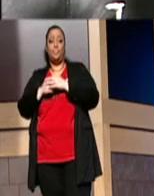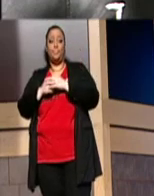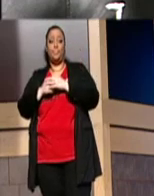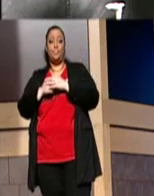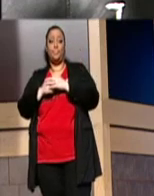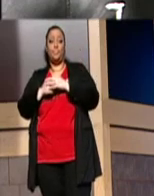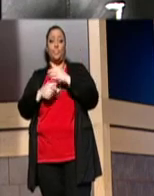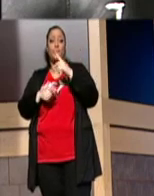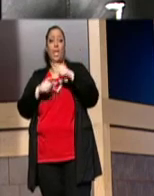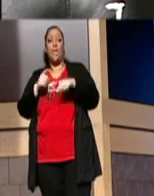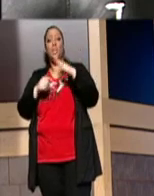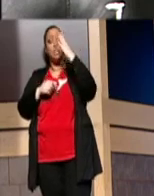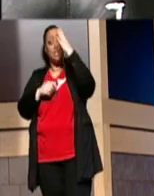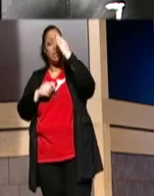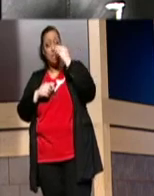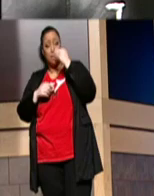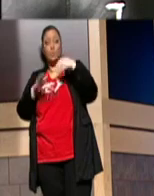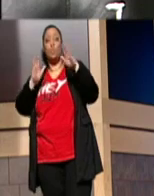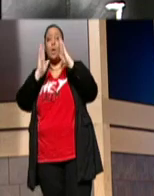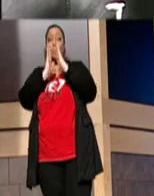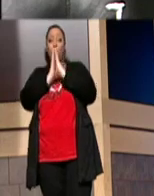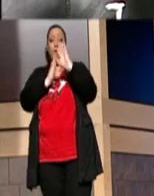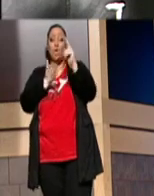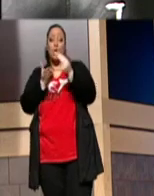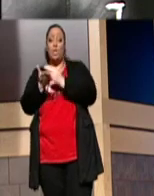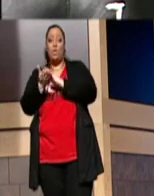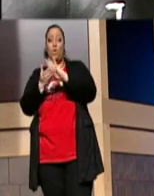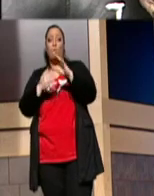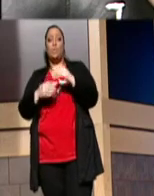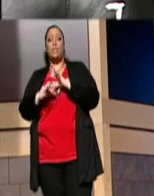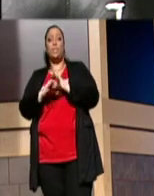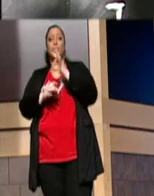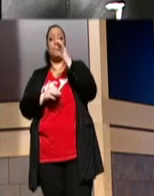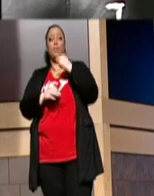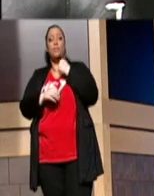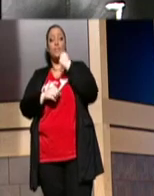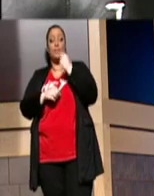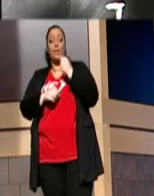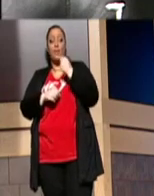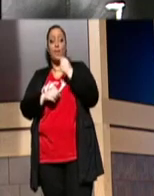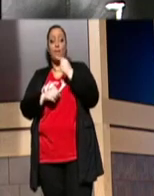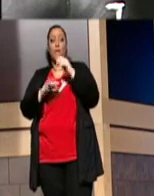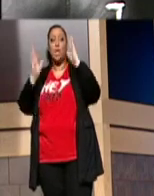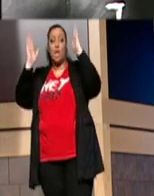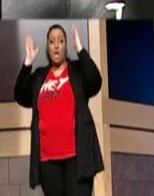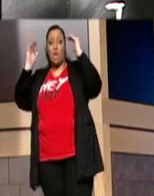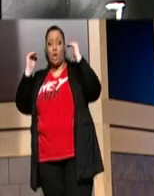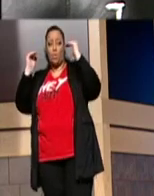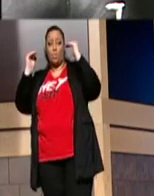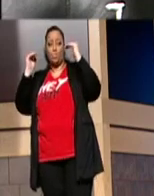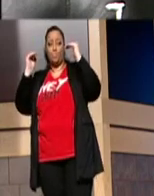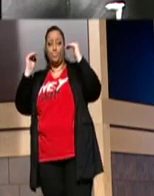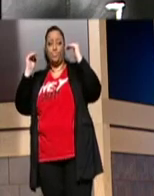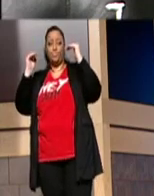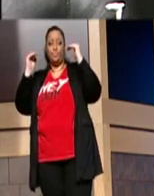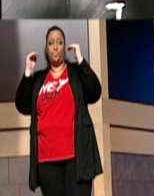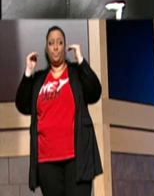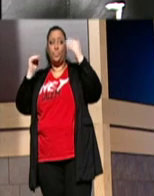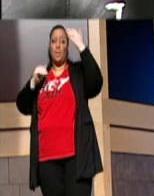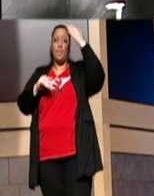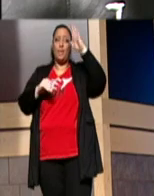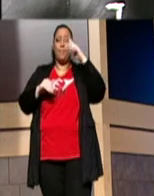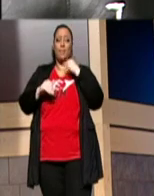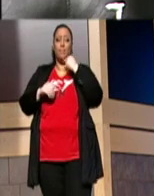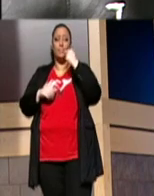I couldn't sleep, so I prayed. Holy Spirit said these words. Everybody's got their own salutation. That's right. And I hope that it blends in. But God